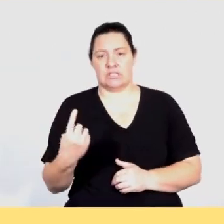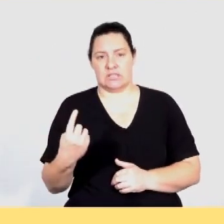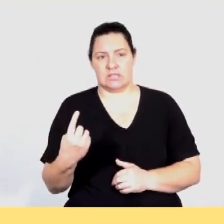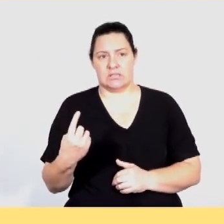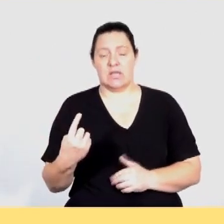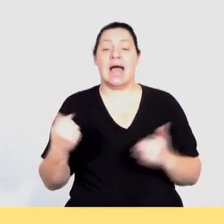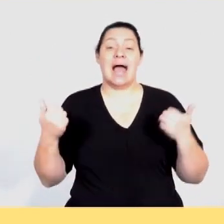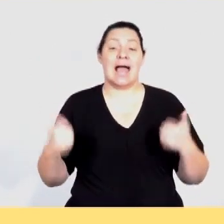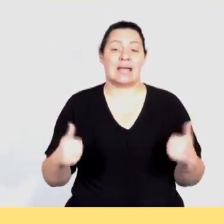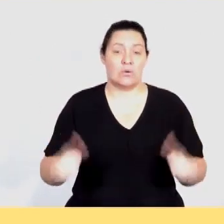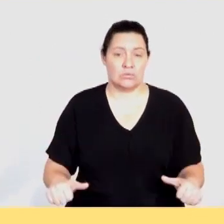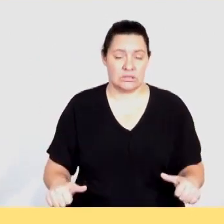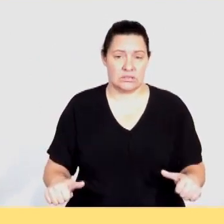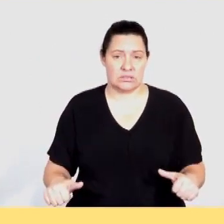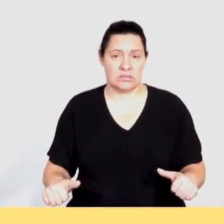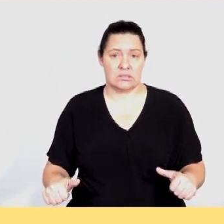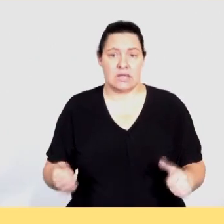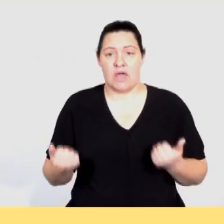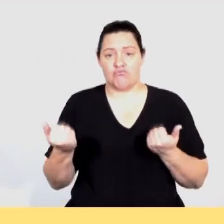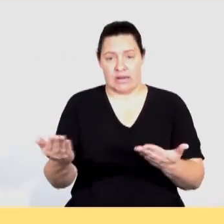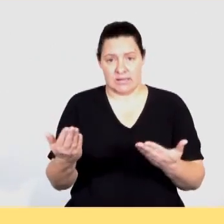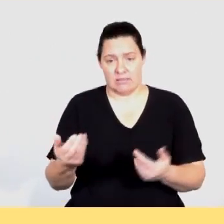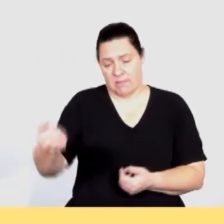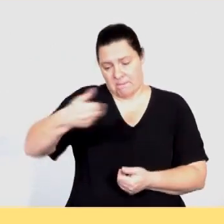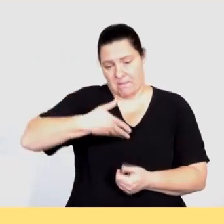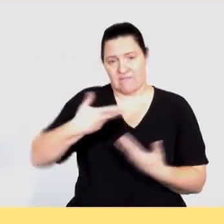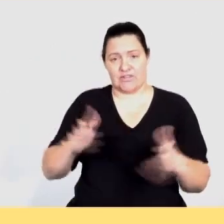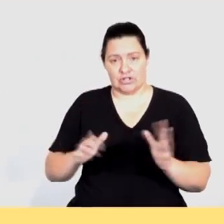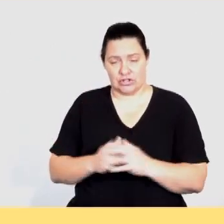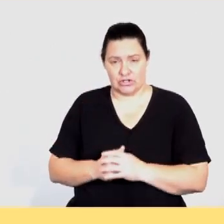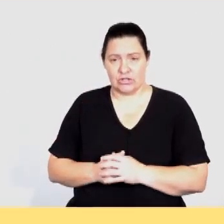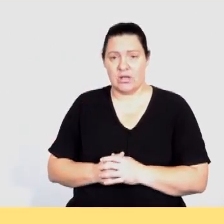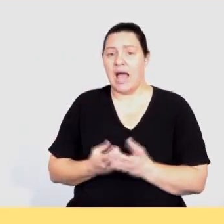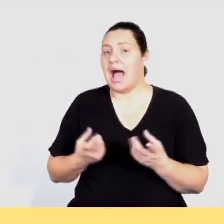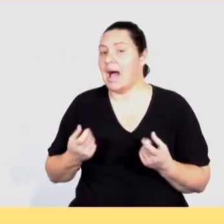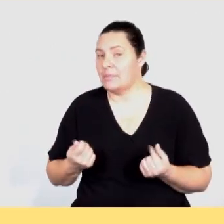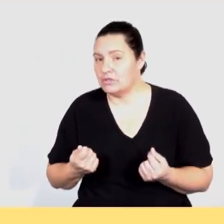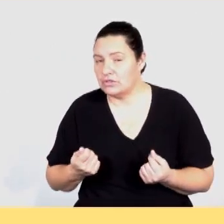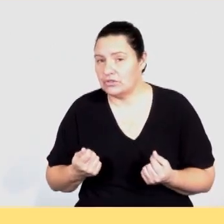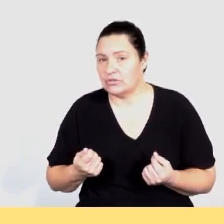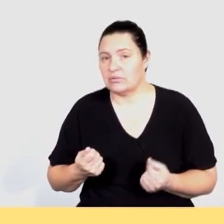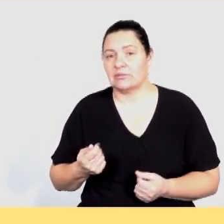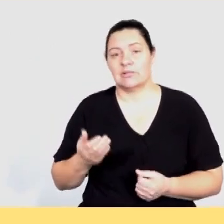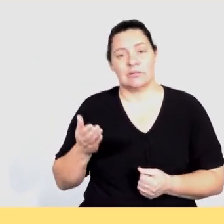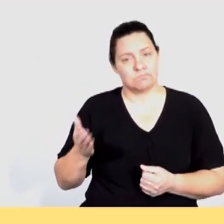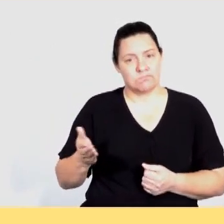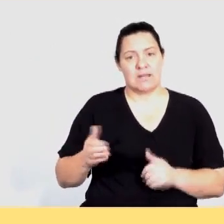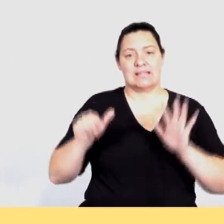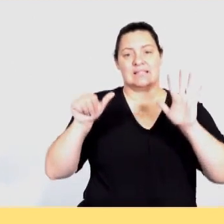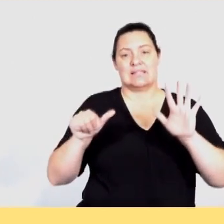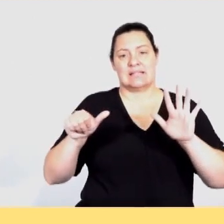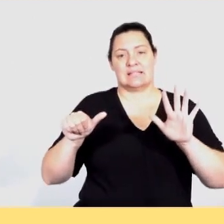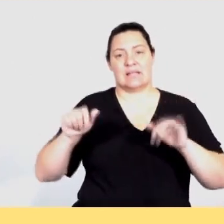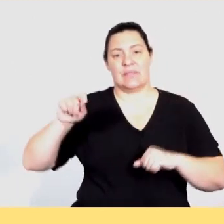1st. Accounts rendered. How much was it? This one here.